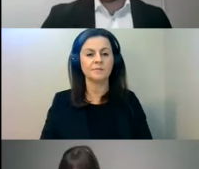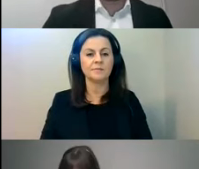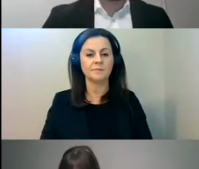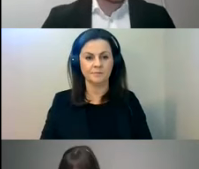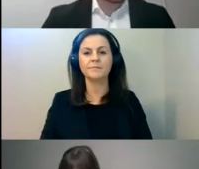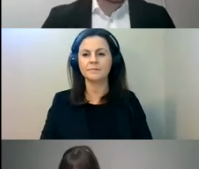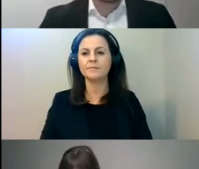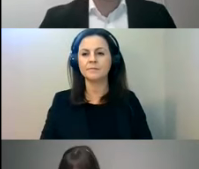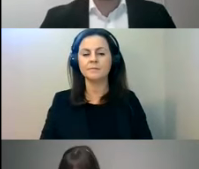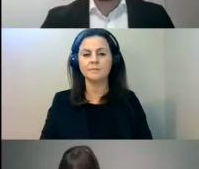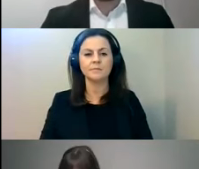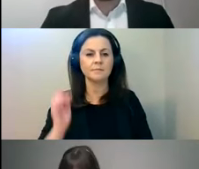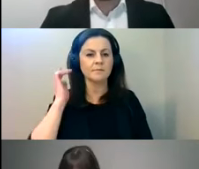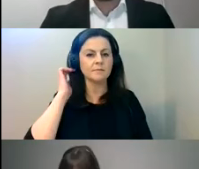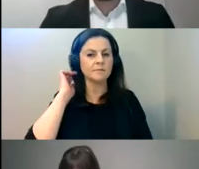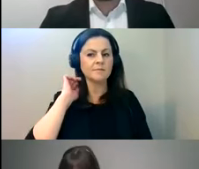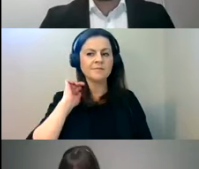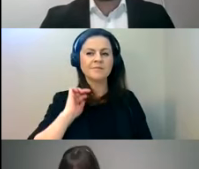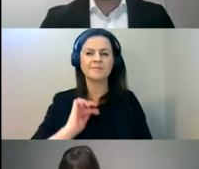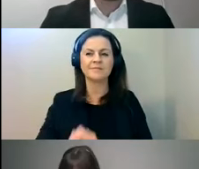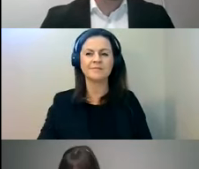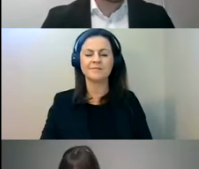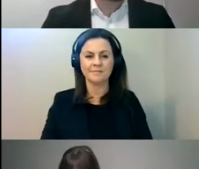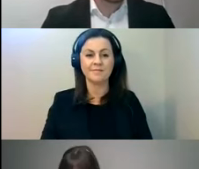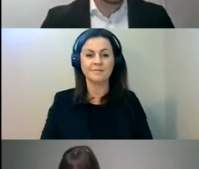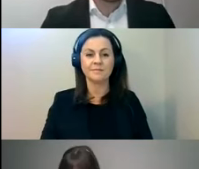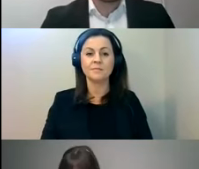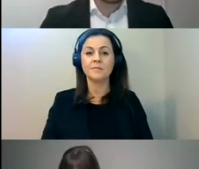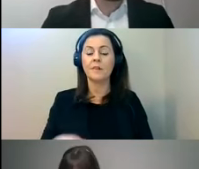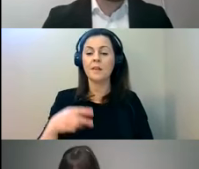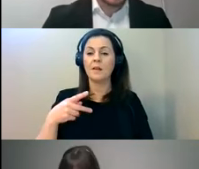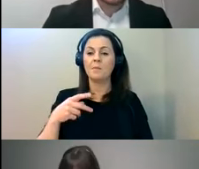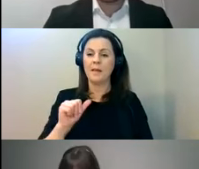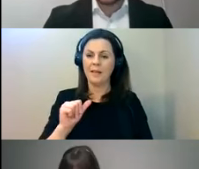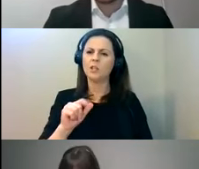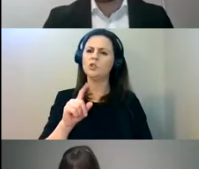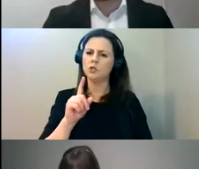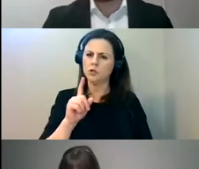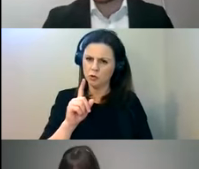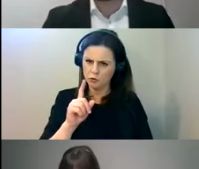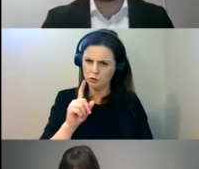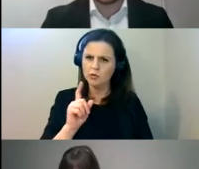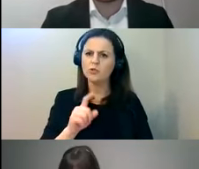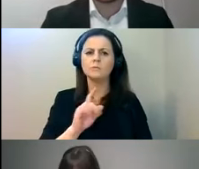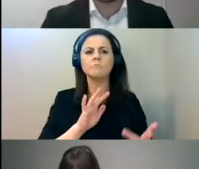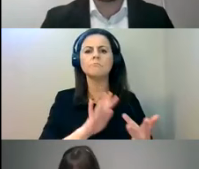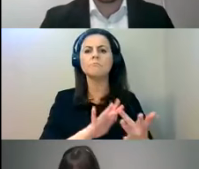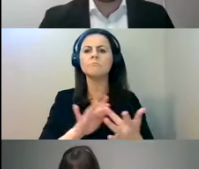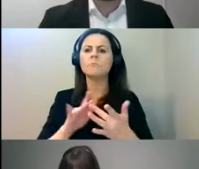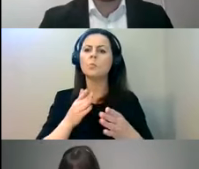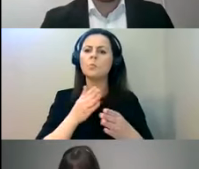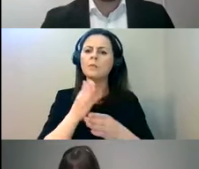So yes, the attorney should seek the professional advice of professionals when